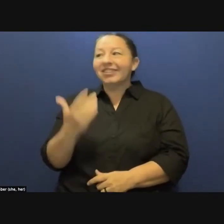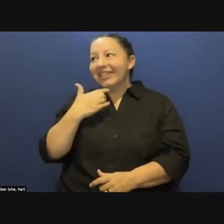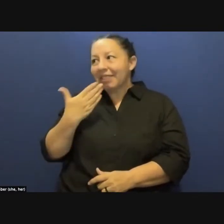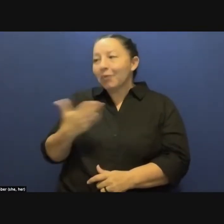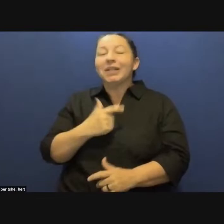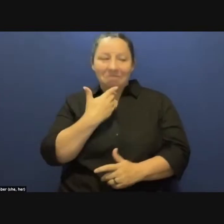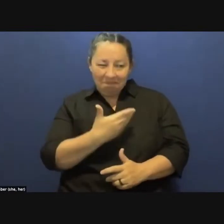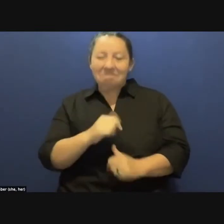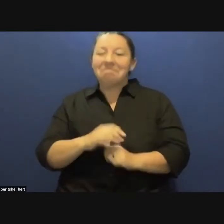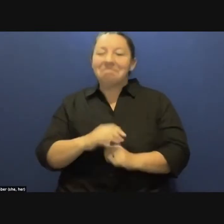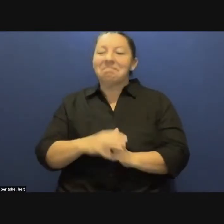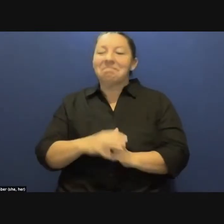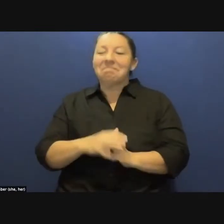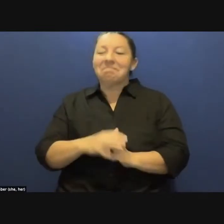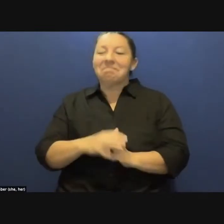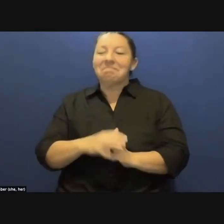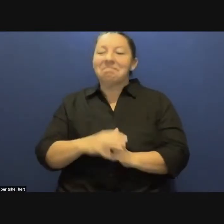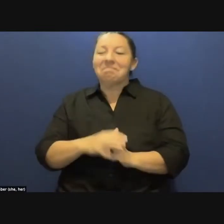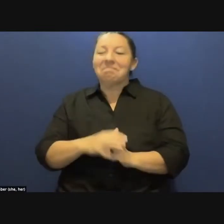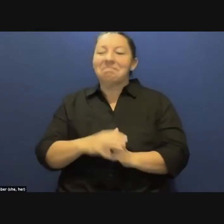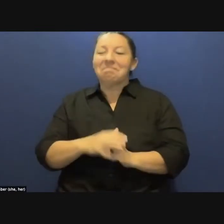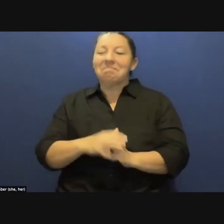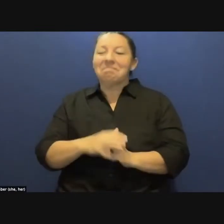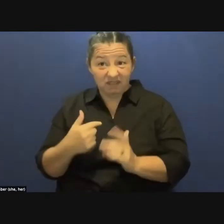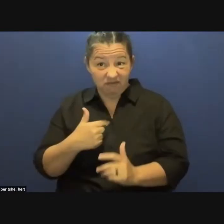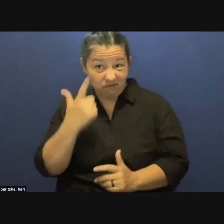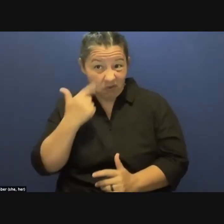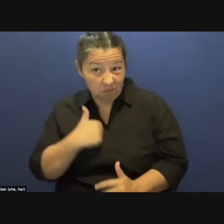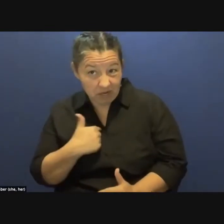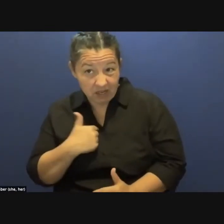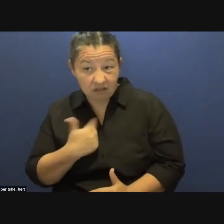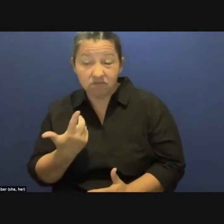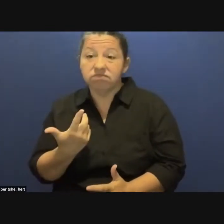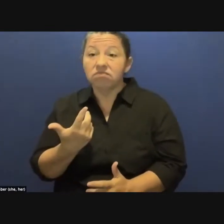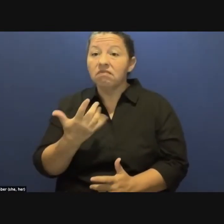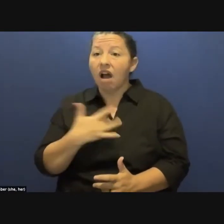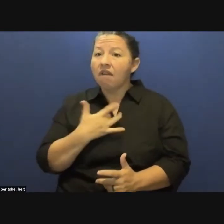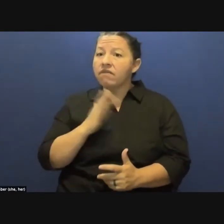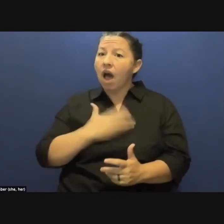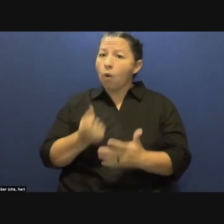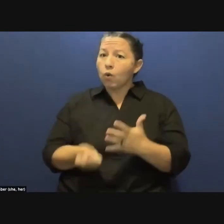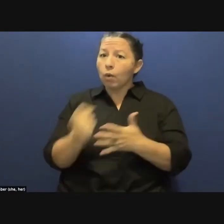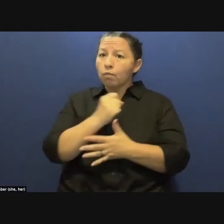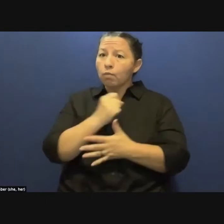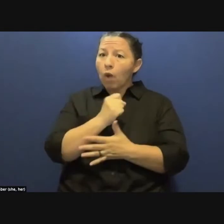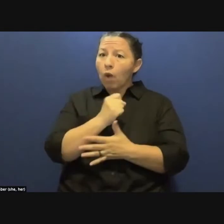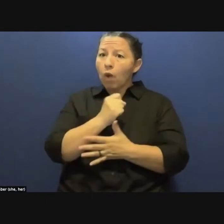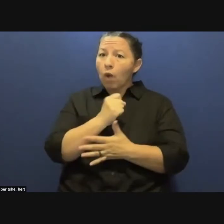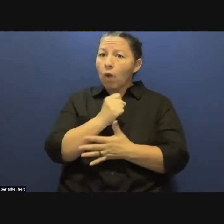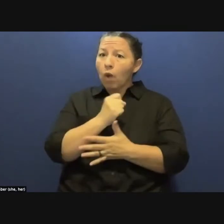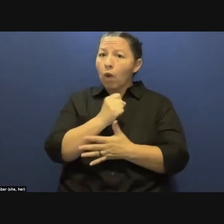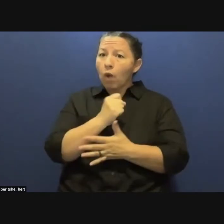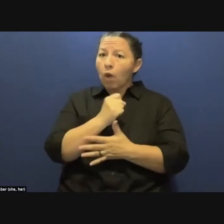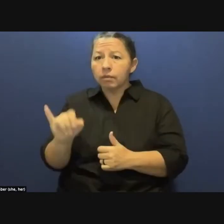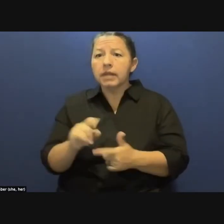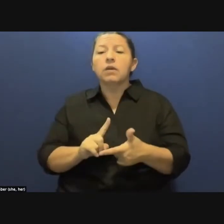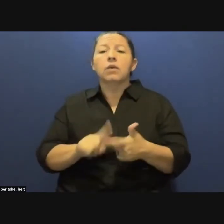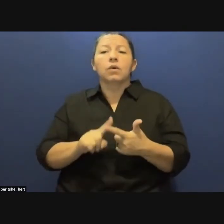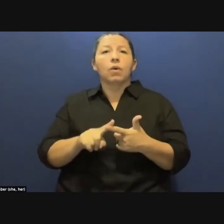says is that I think, to me, our priorities with SSERVI, our priorities with the